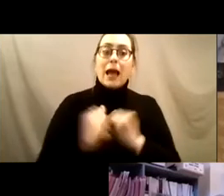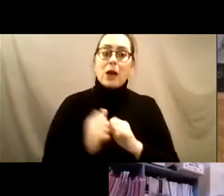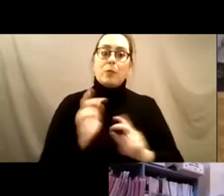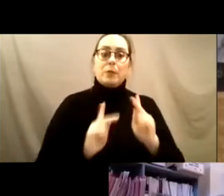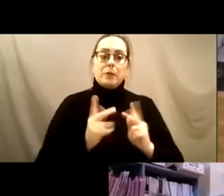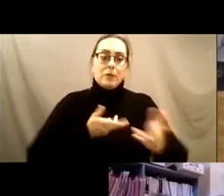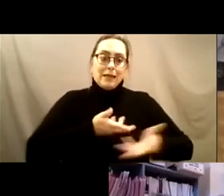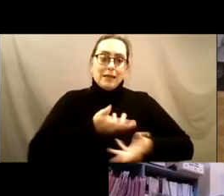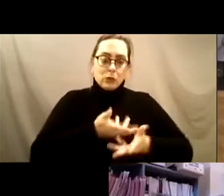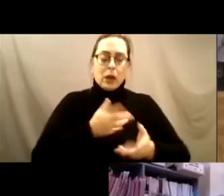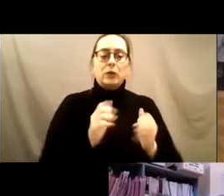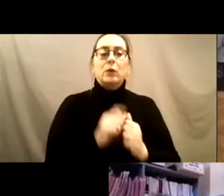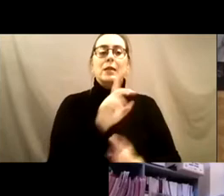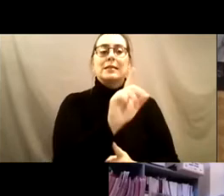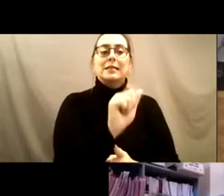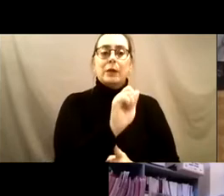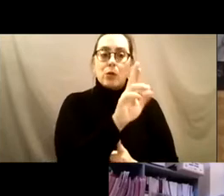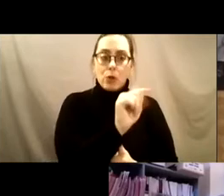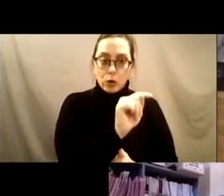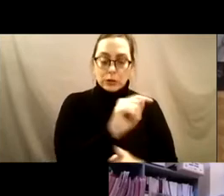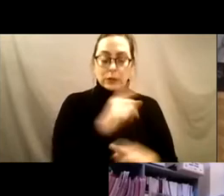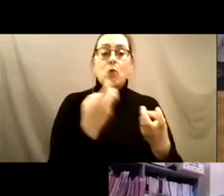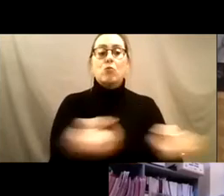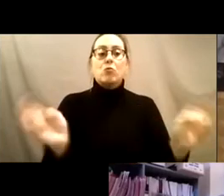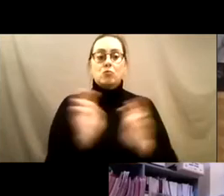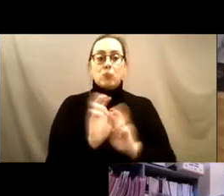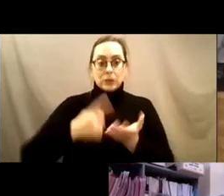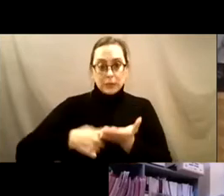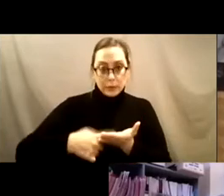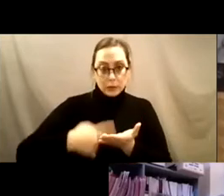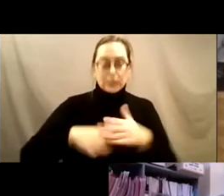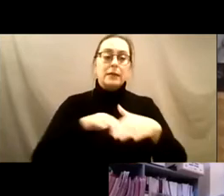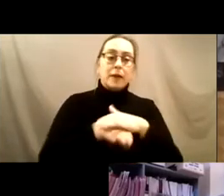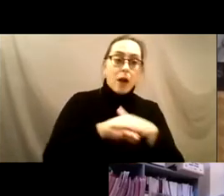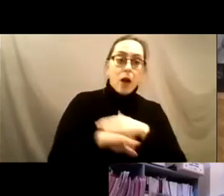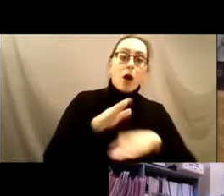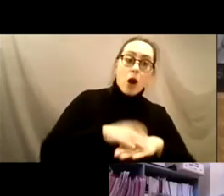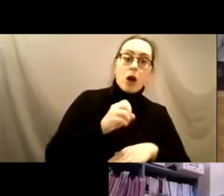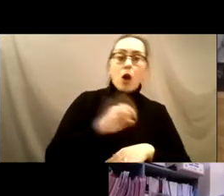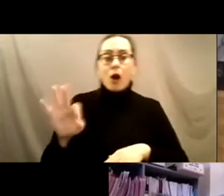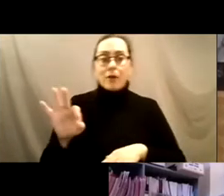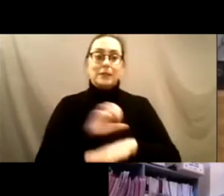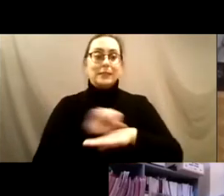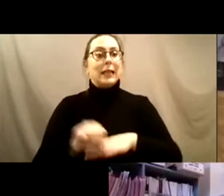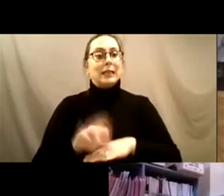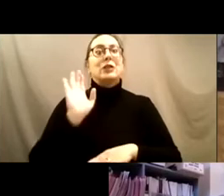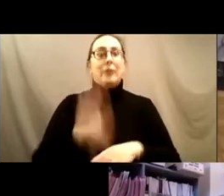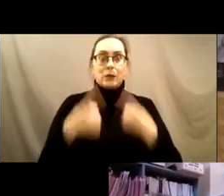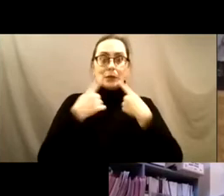disability art. We also had a roundtable discussion, accessibility on and off the stage, which was a great success.